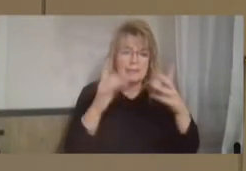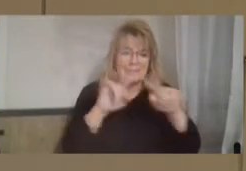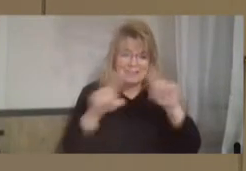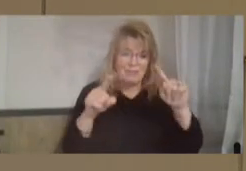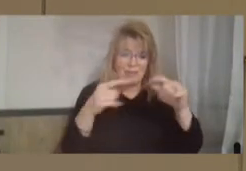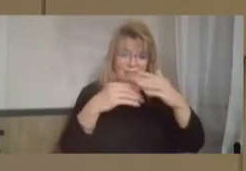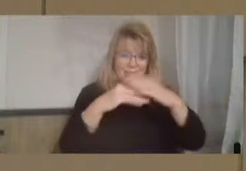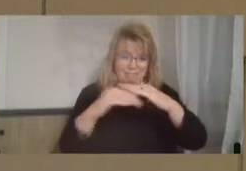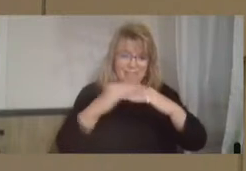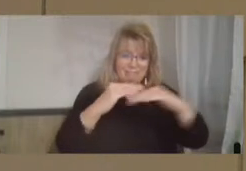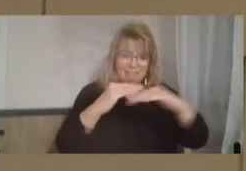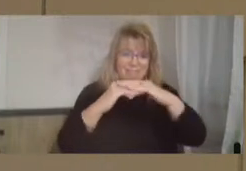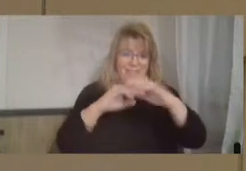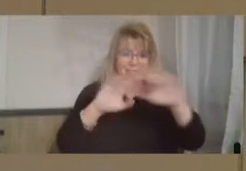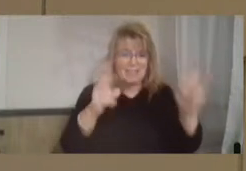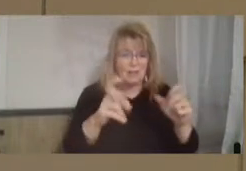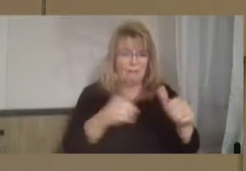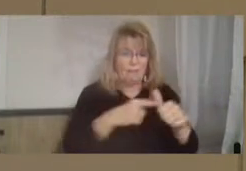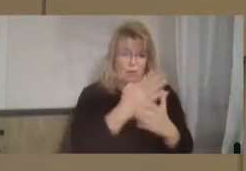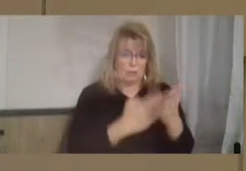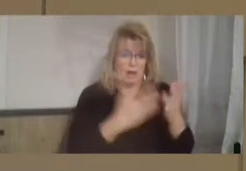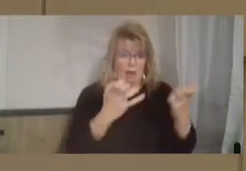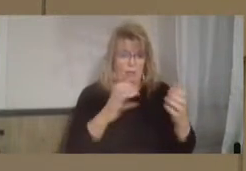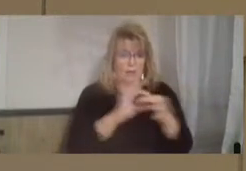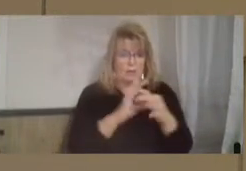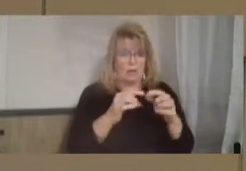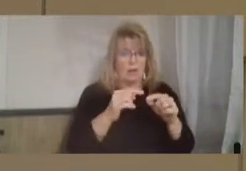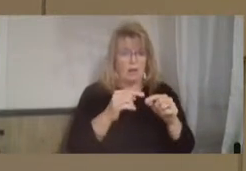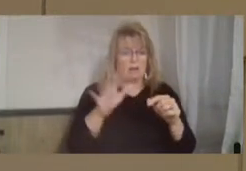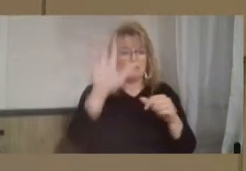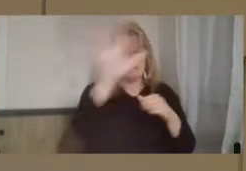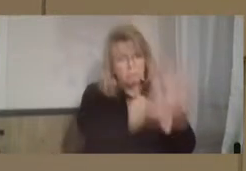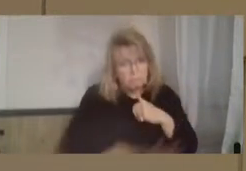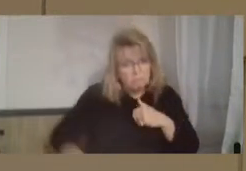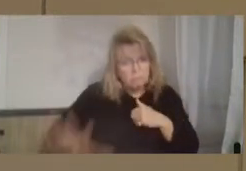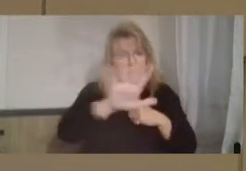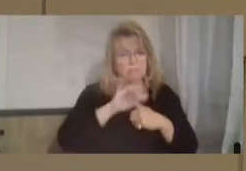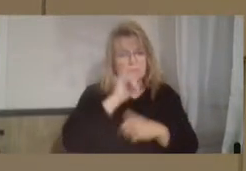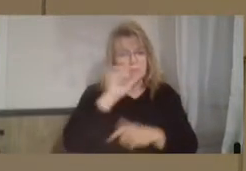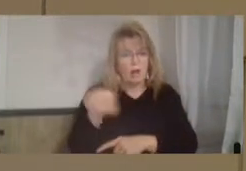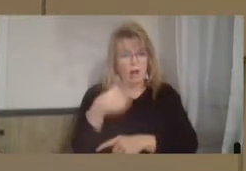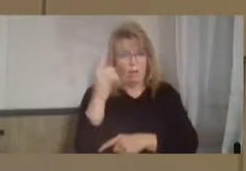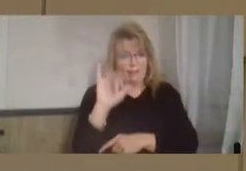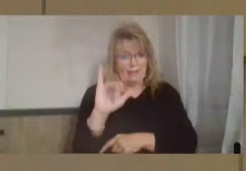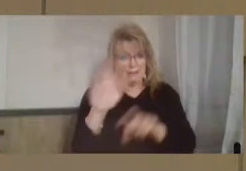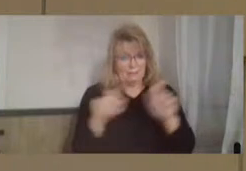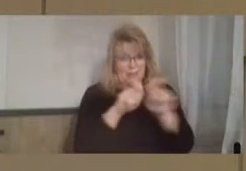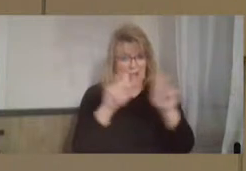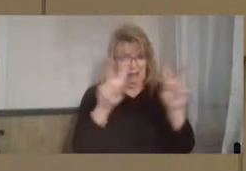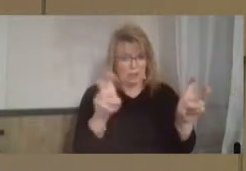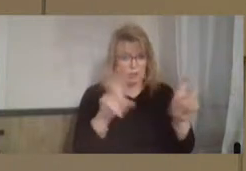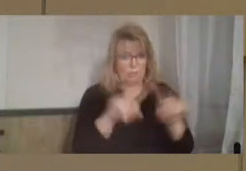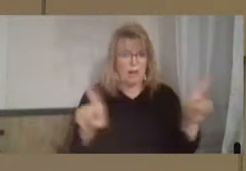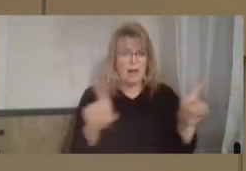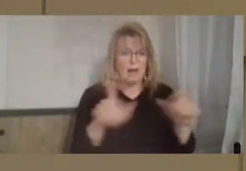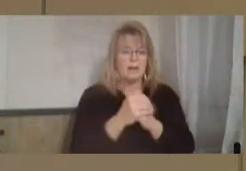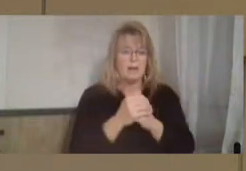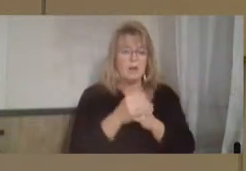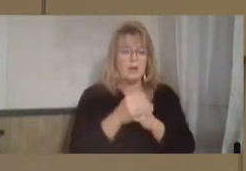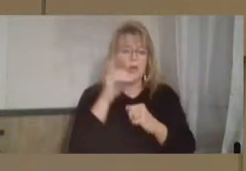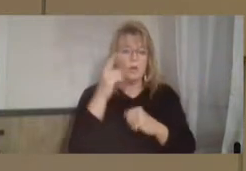The first piece of it, I do want to say, just across the board, notwithstanding this particular issue, but we have